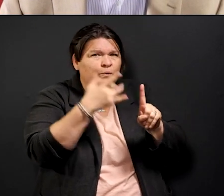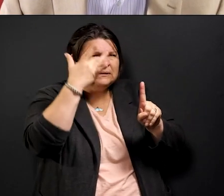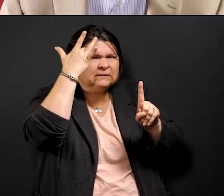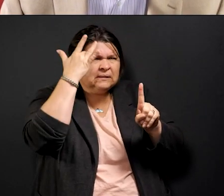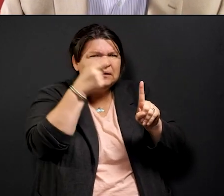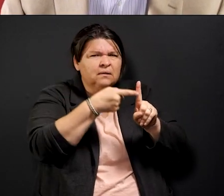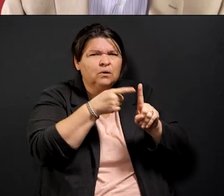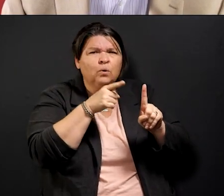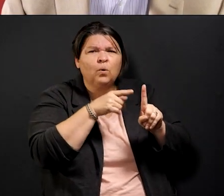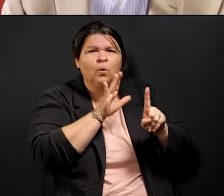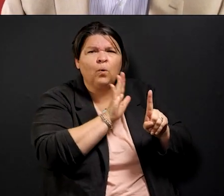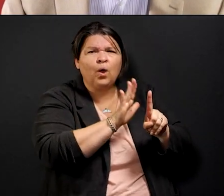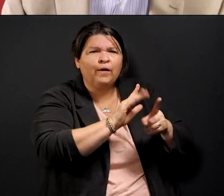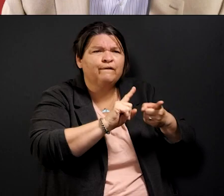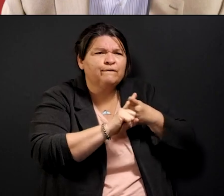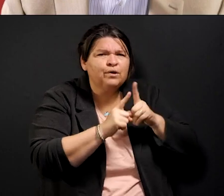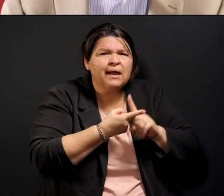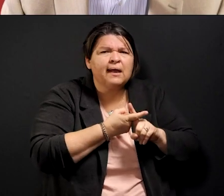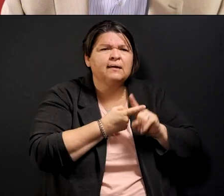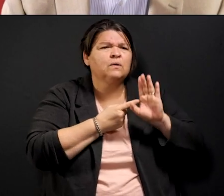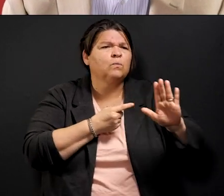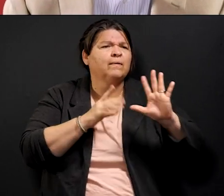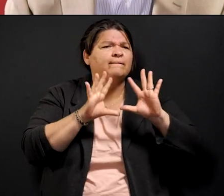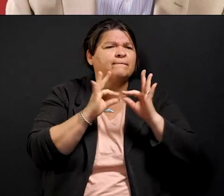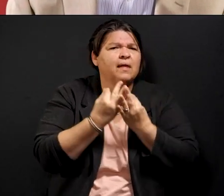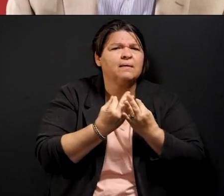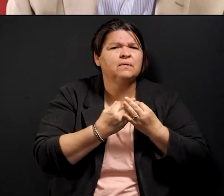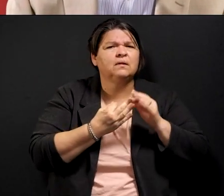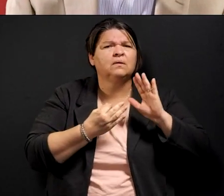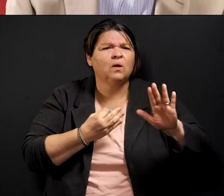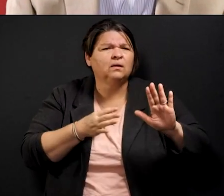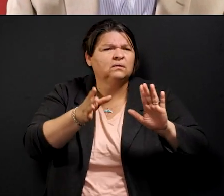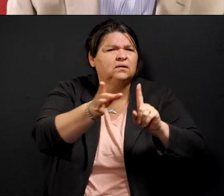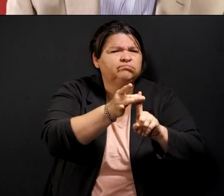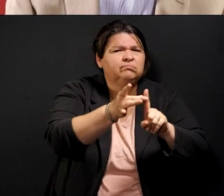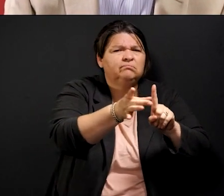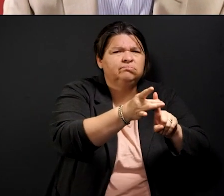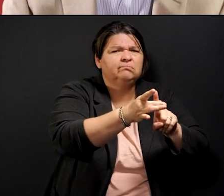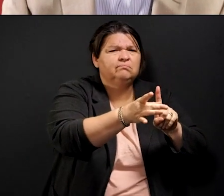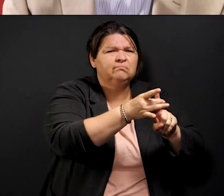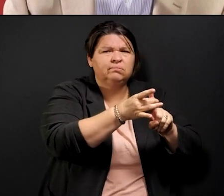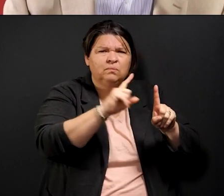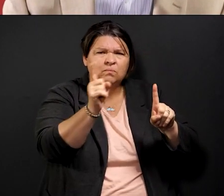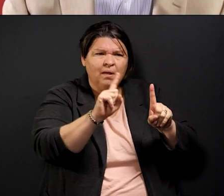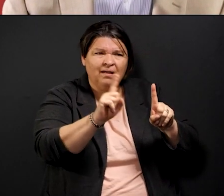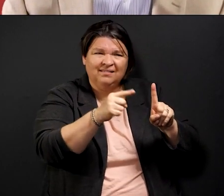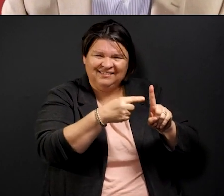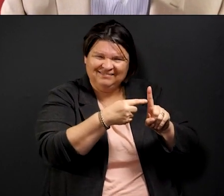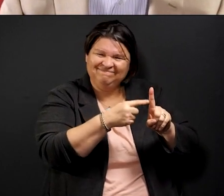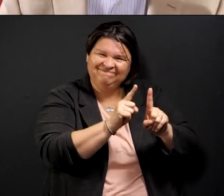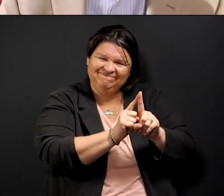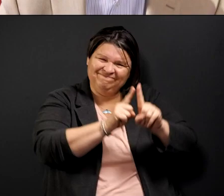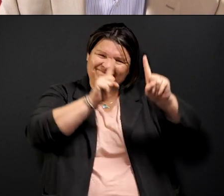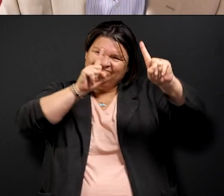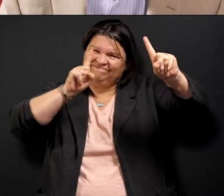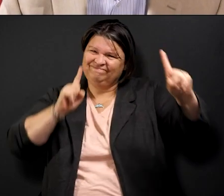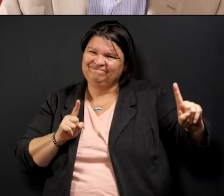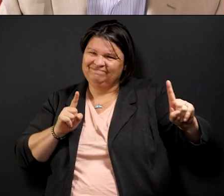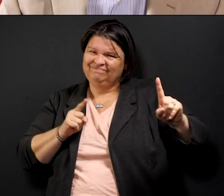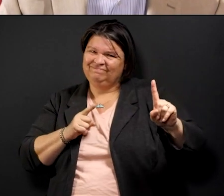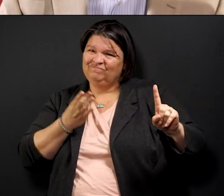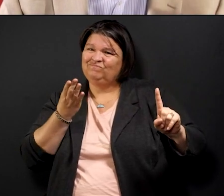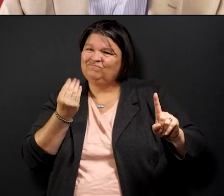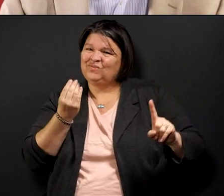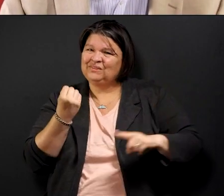stay in for 14 days. All good points that people really do need to pay attention to. That's right. Stay home, right?